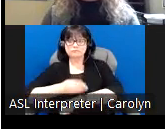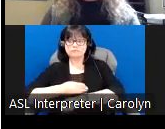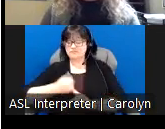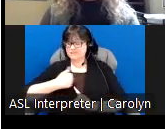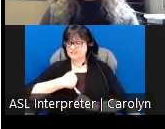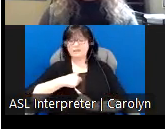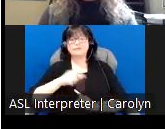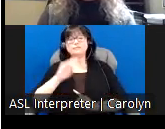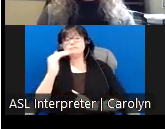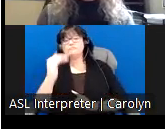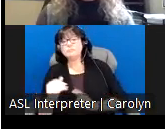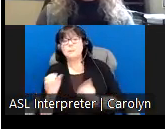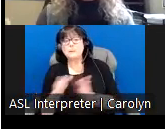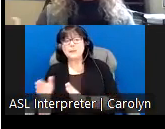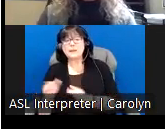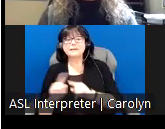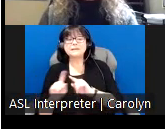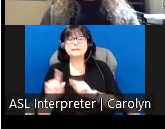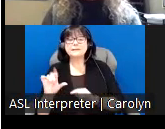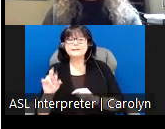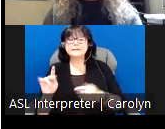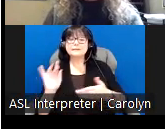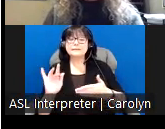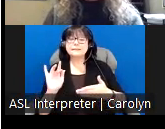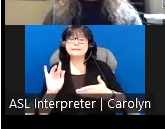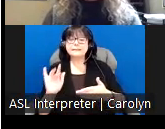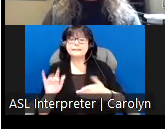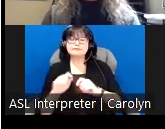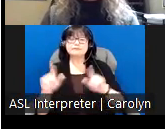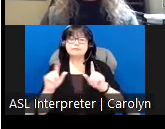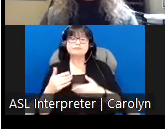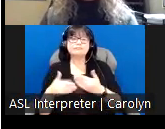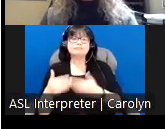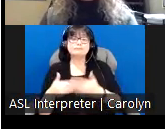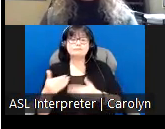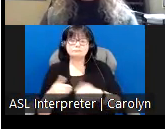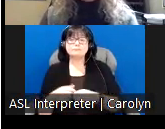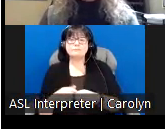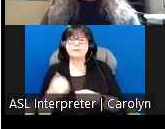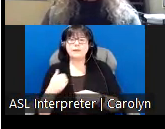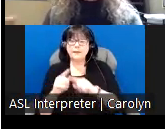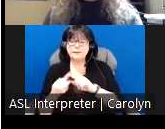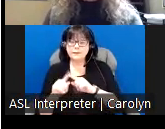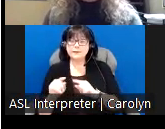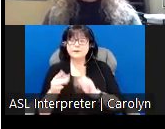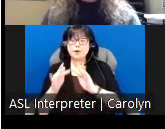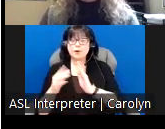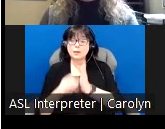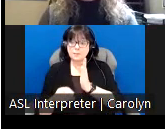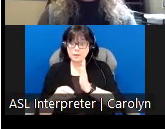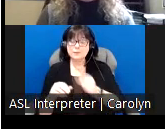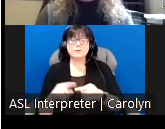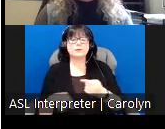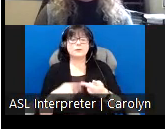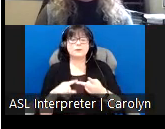plan and then click on the various links that will take them either to online modules or videos